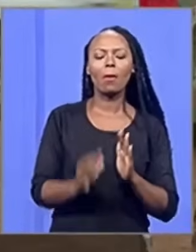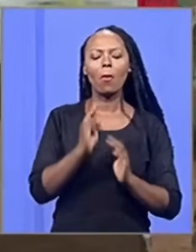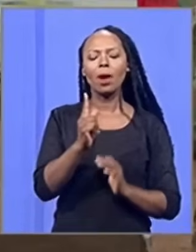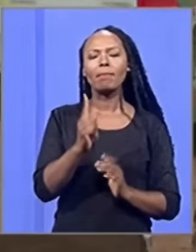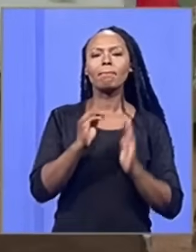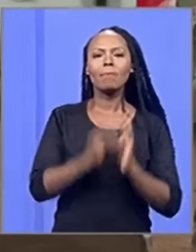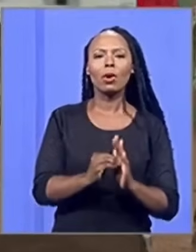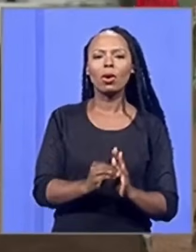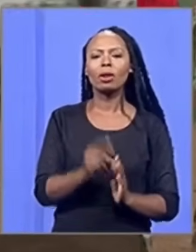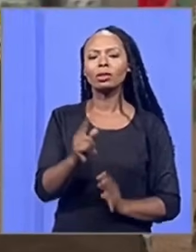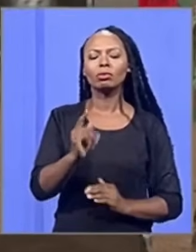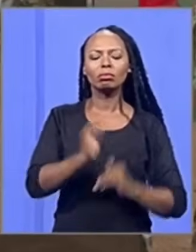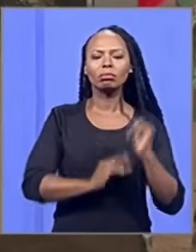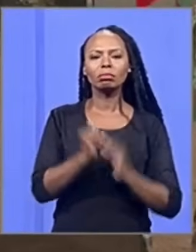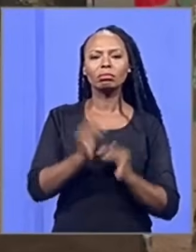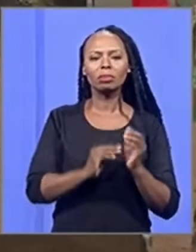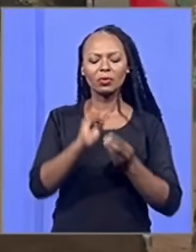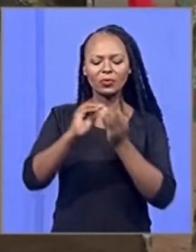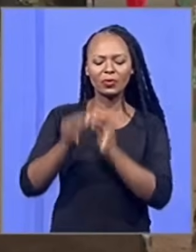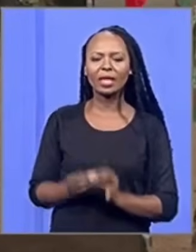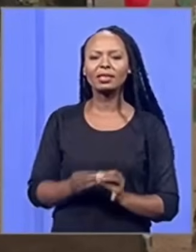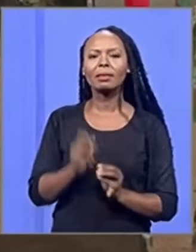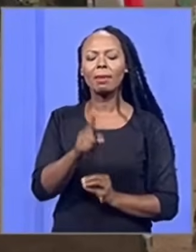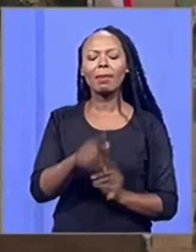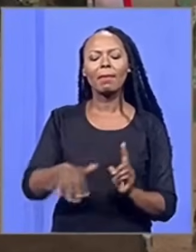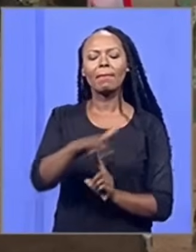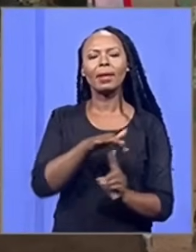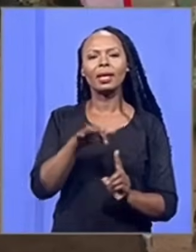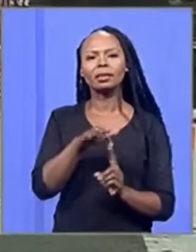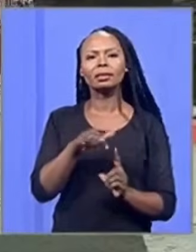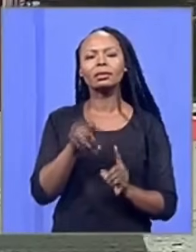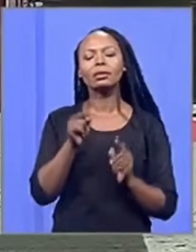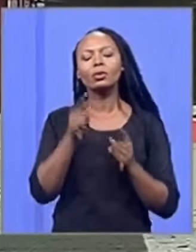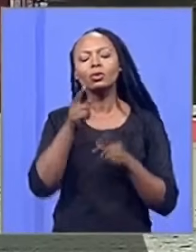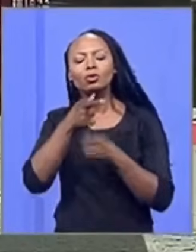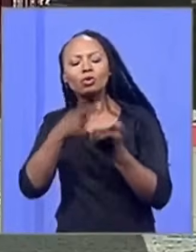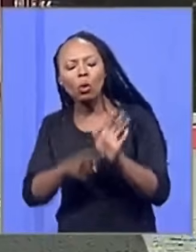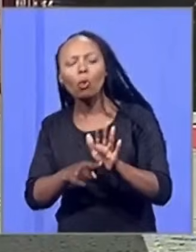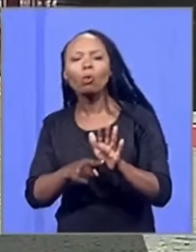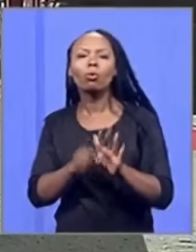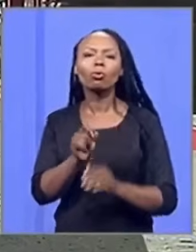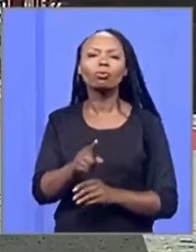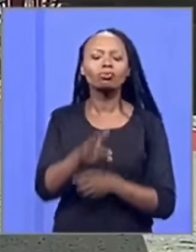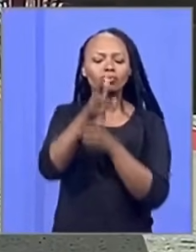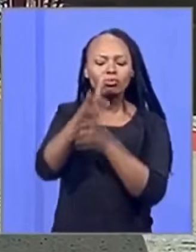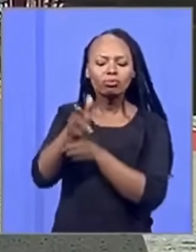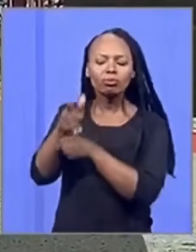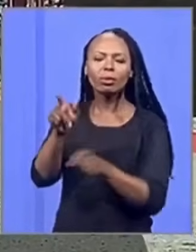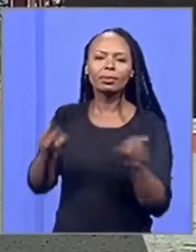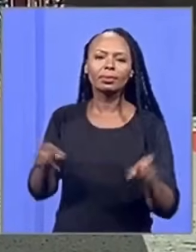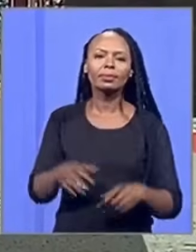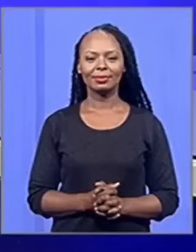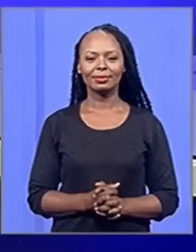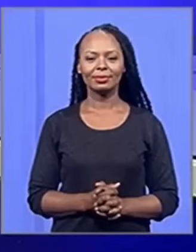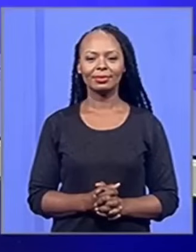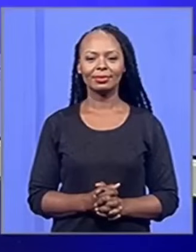morao fufisa mekgatlo ya ditaba ho ya sebakeng sa ketsahalo. Thabiso Kgadebe, ditaba tsa SABC